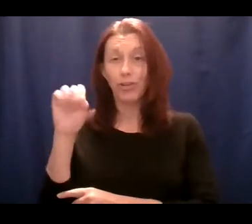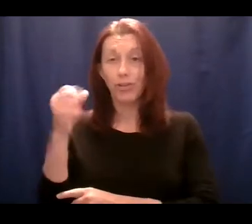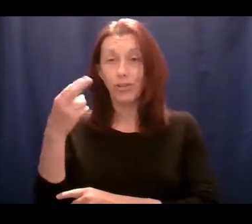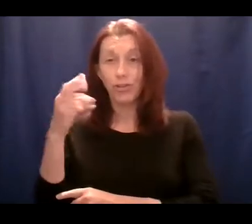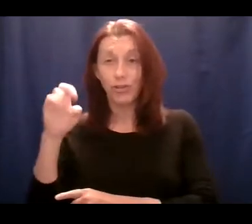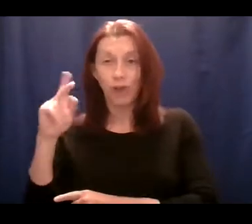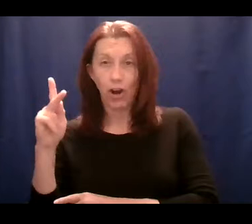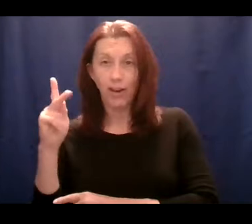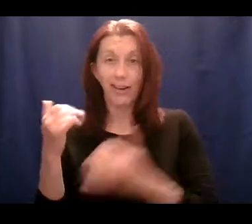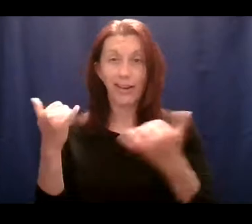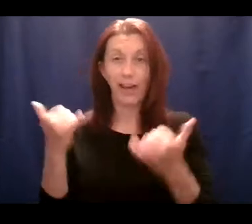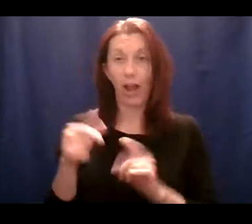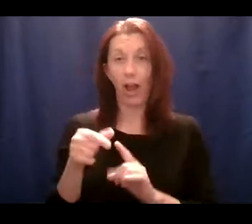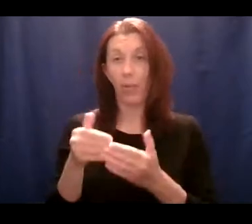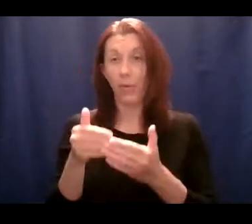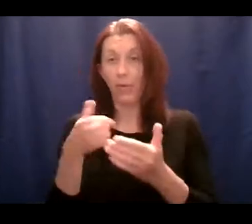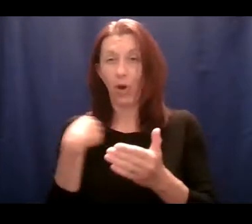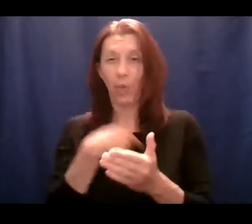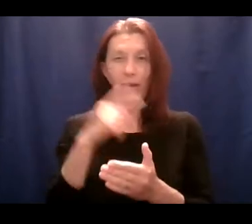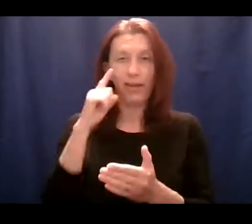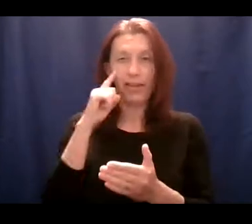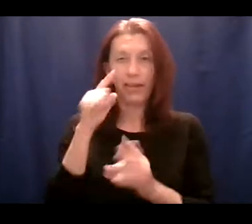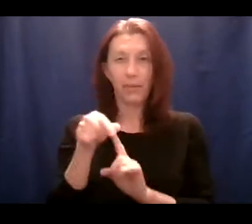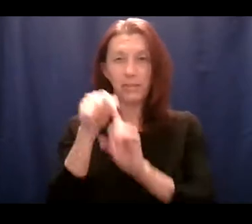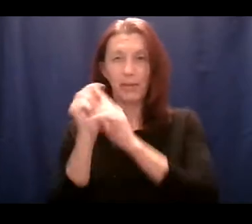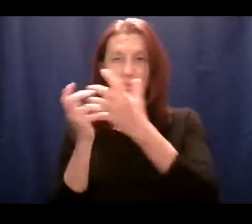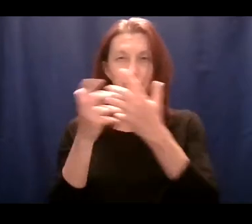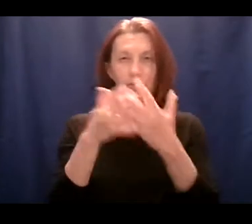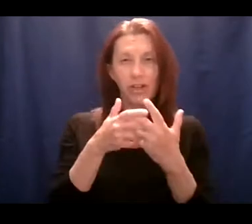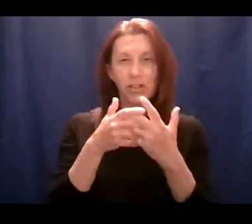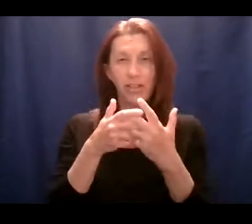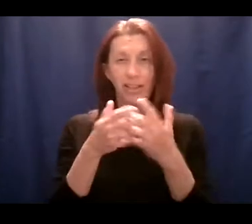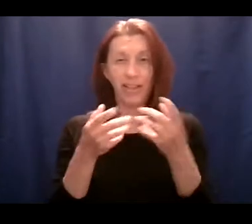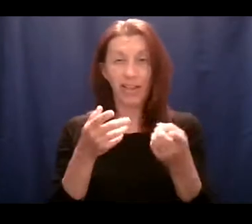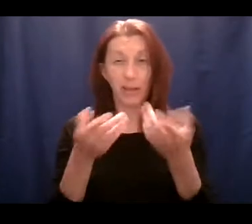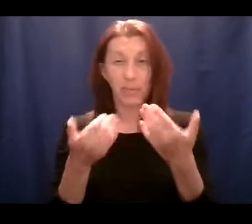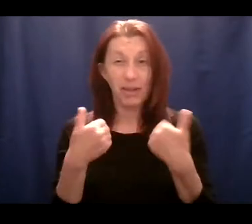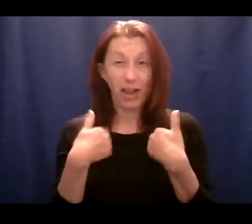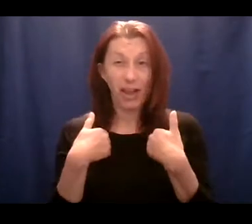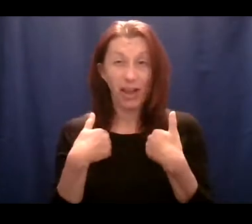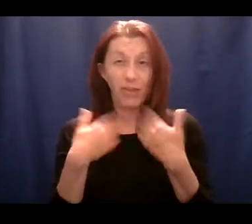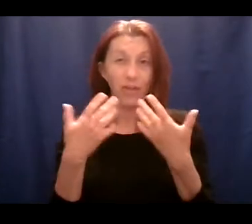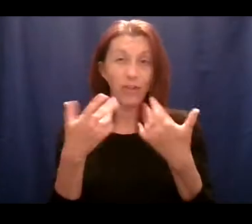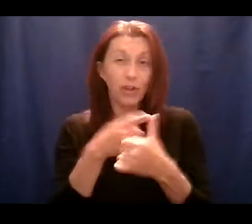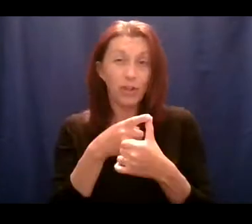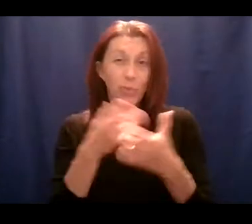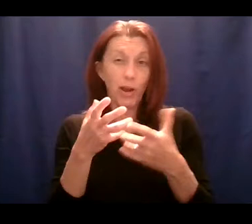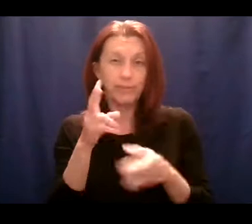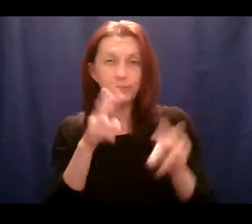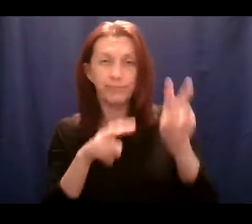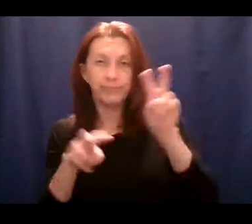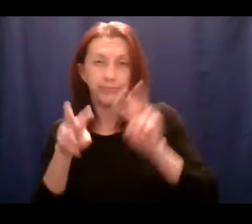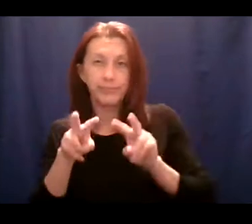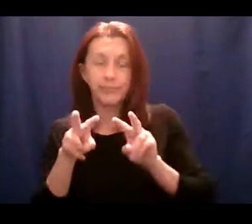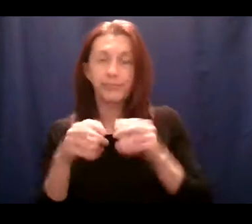these adaptations, I want us to make some observations. So we have different kinds of fish in here,